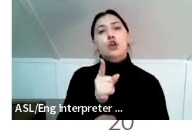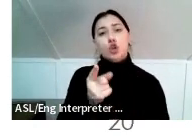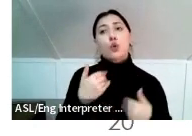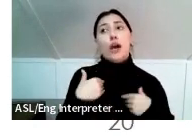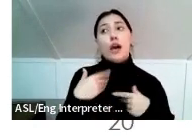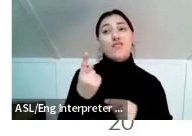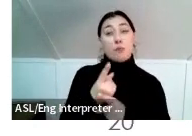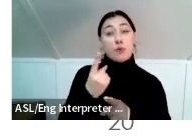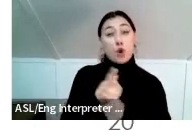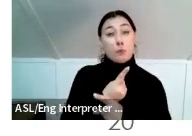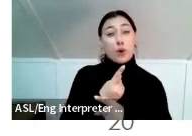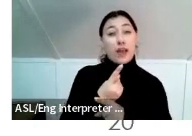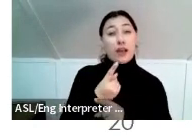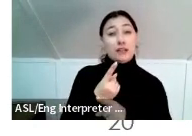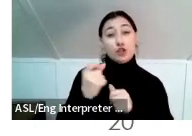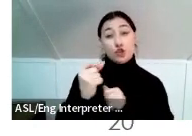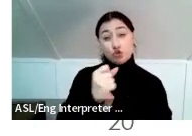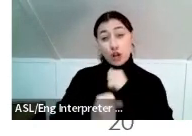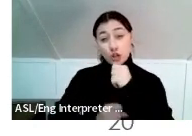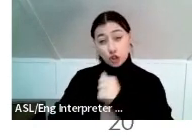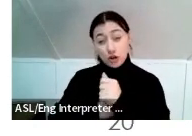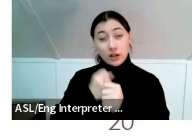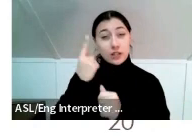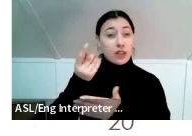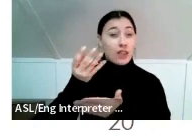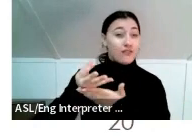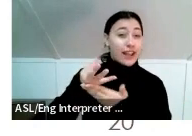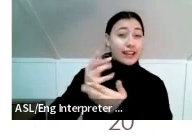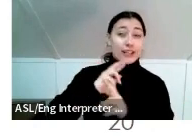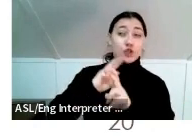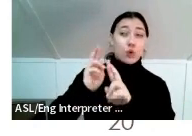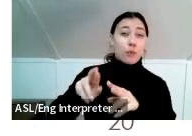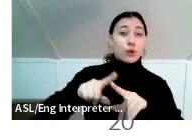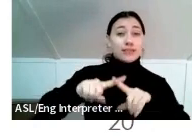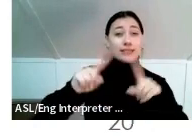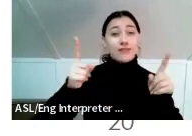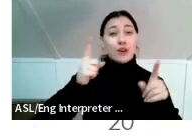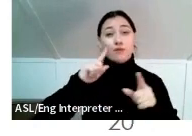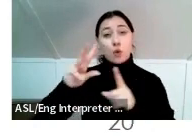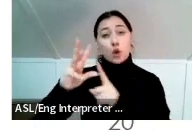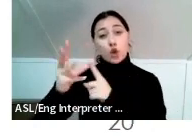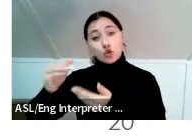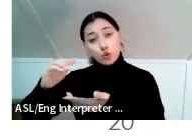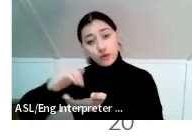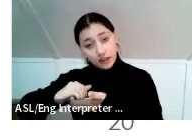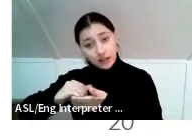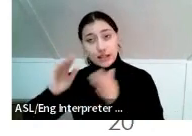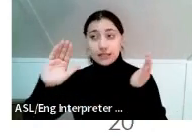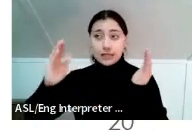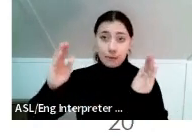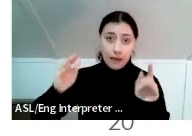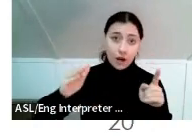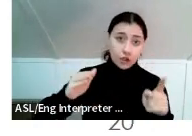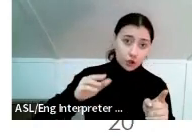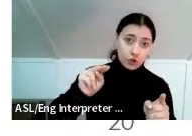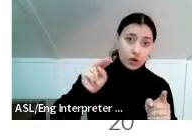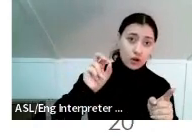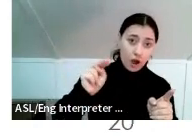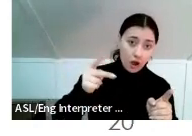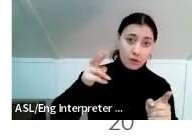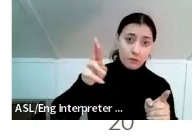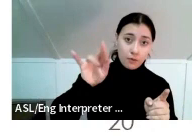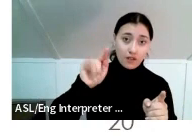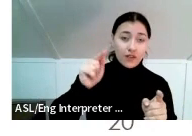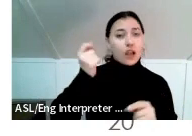application, because the financial reporting sections are different for the cultural affiliates. And for the cultural affiliates, we do ask you a